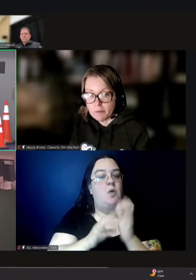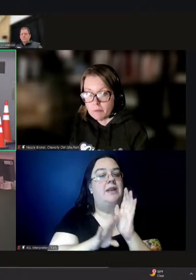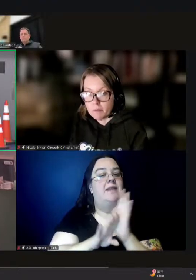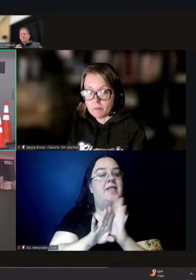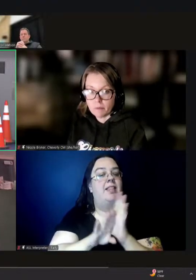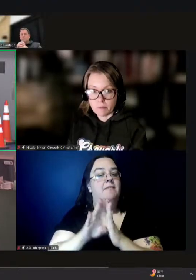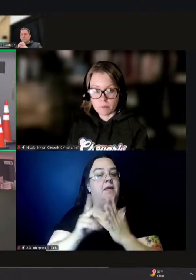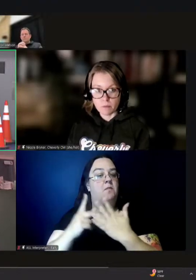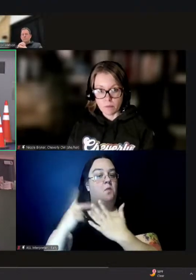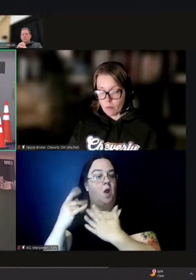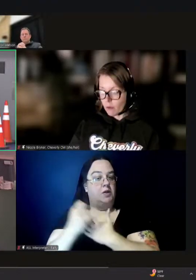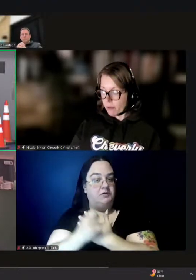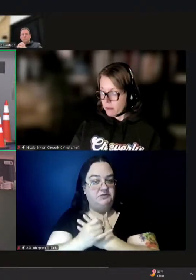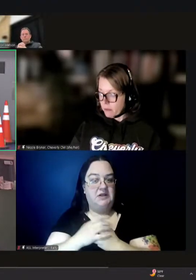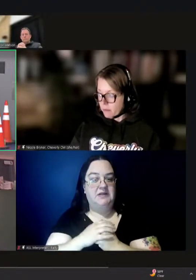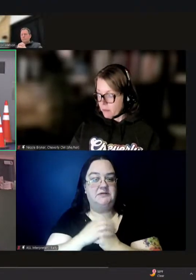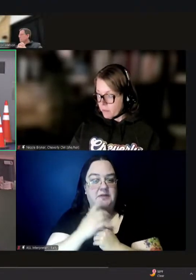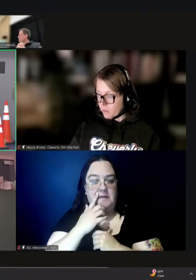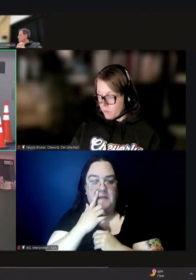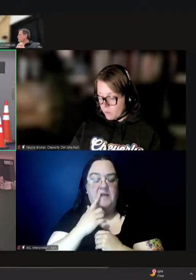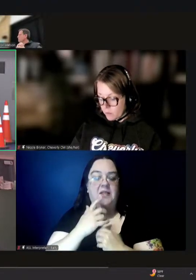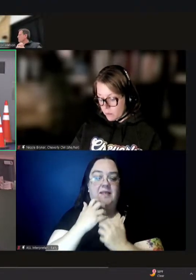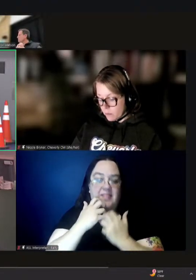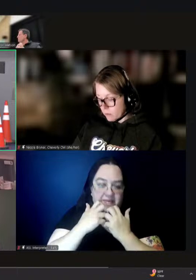And so this is looking at